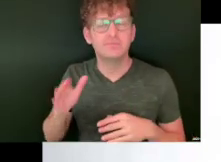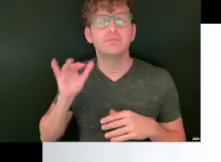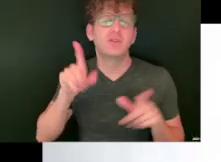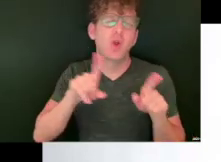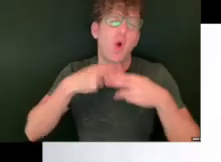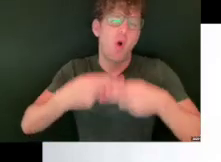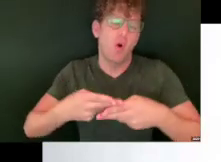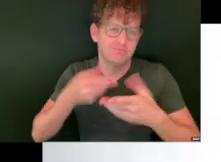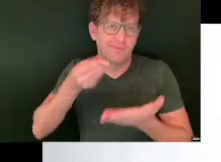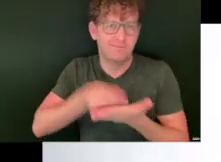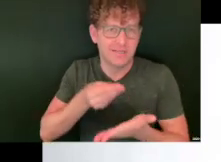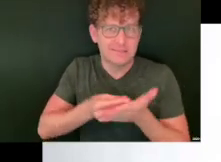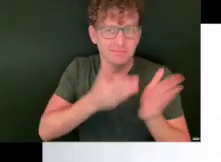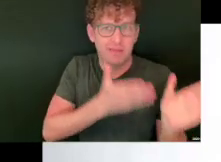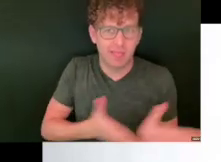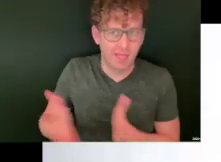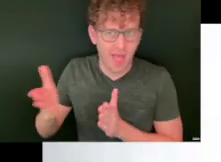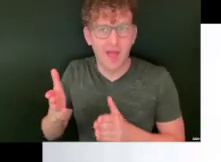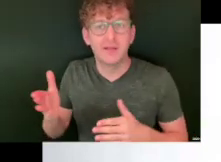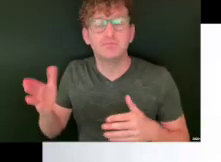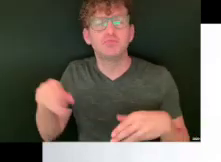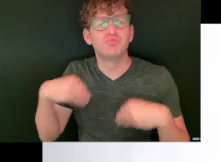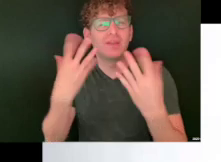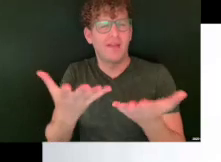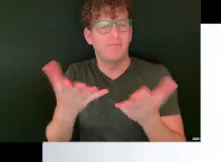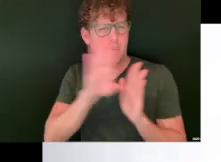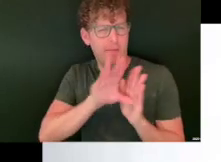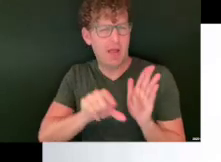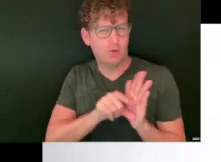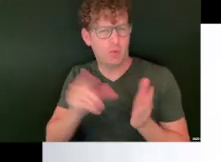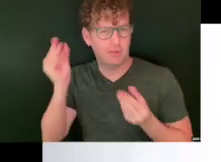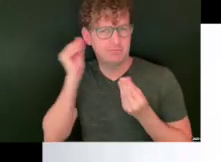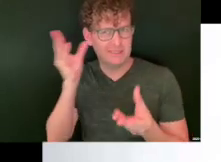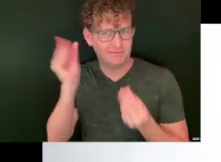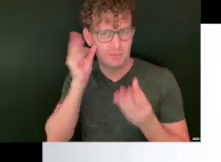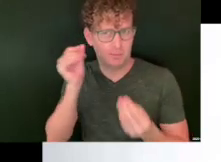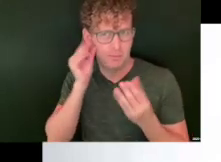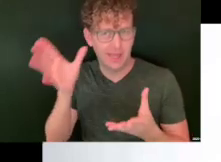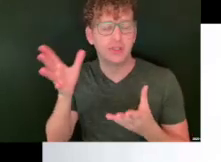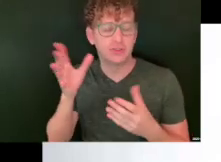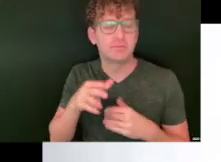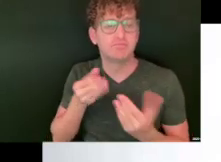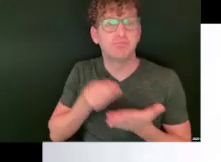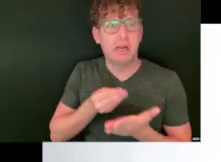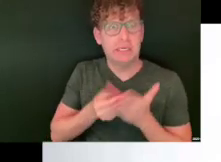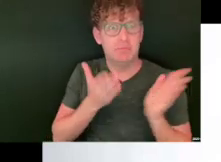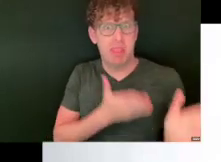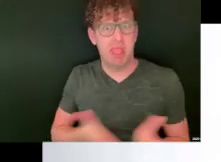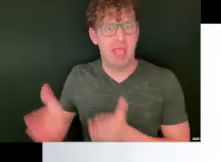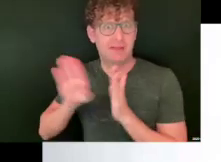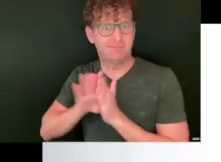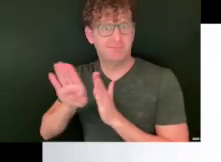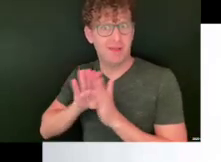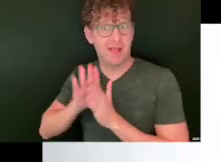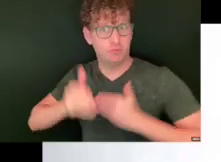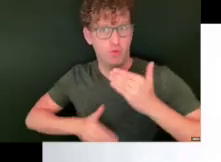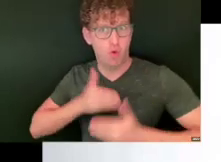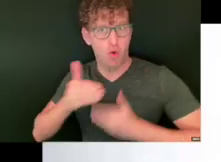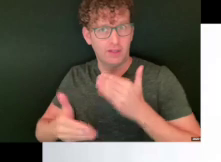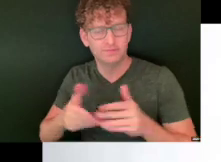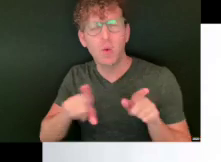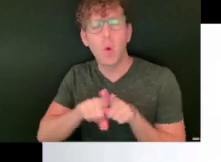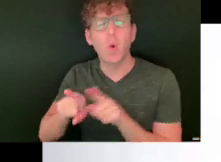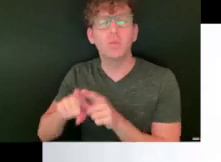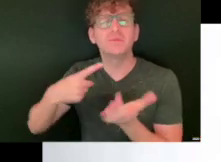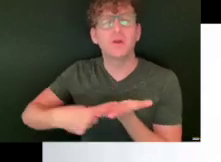funds to different incentive projects or programs, that's where we collaborate with you on how